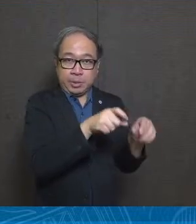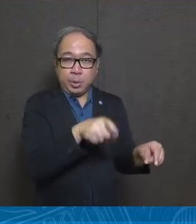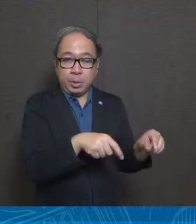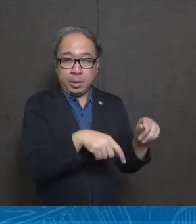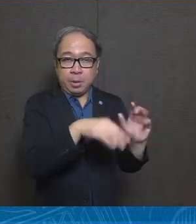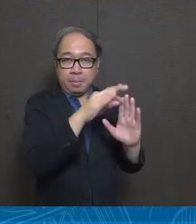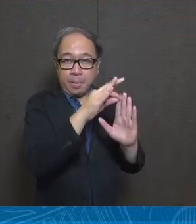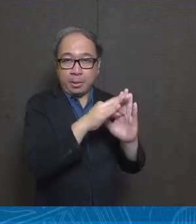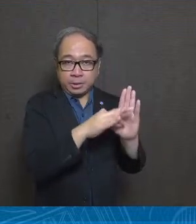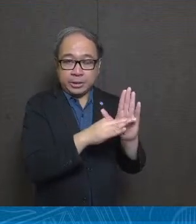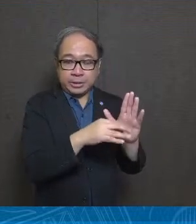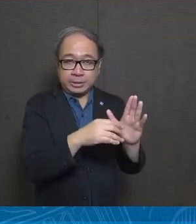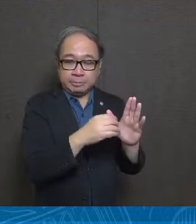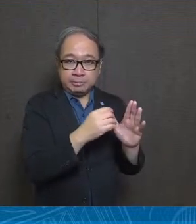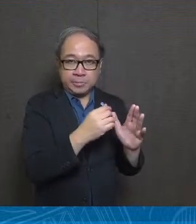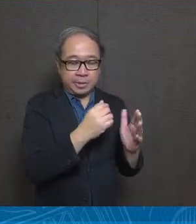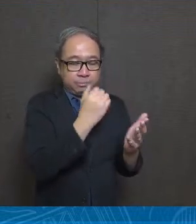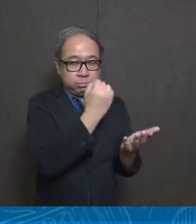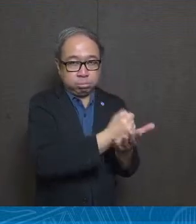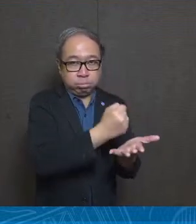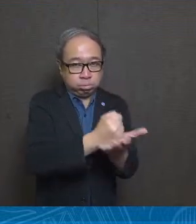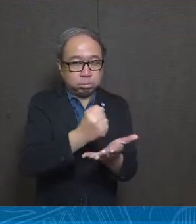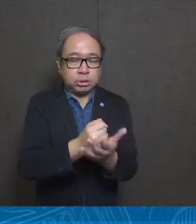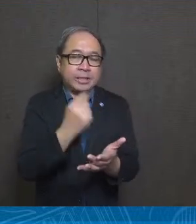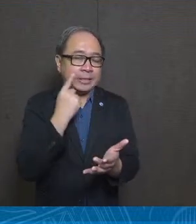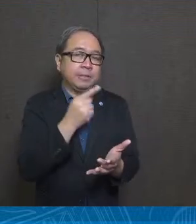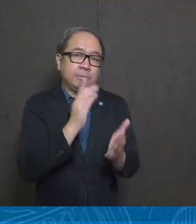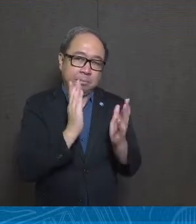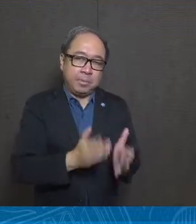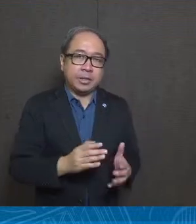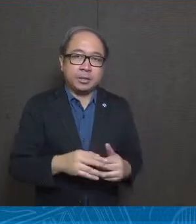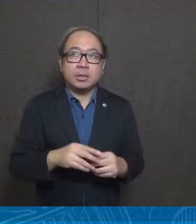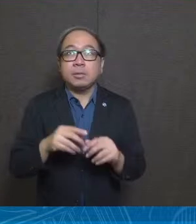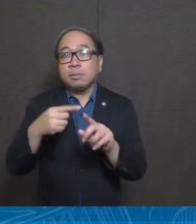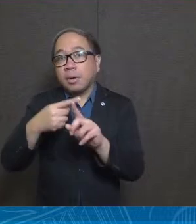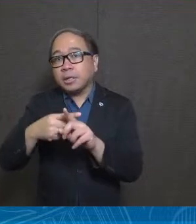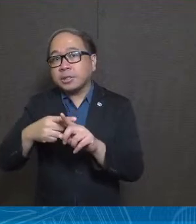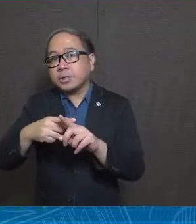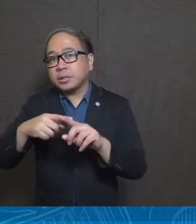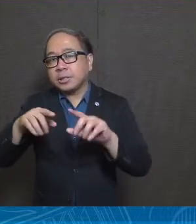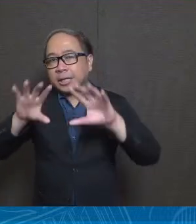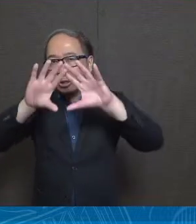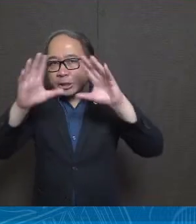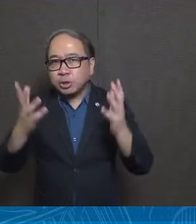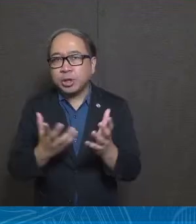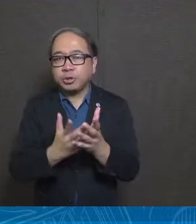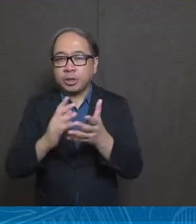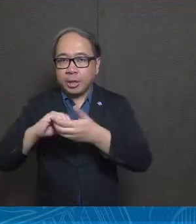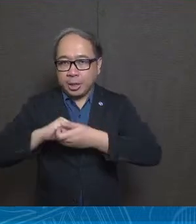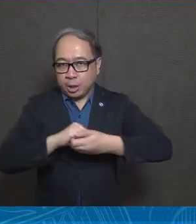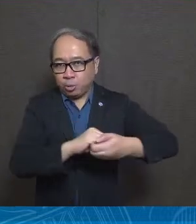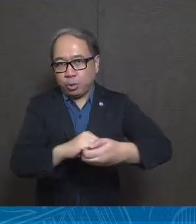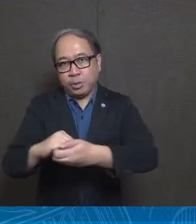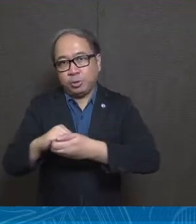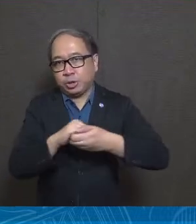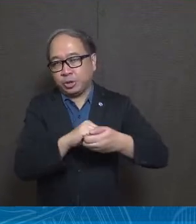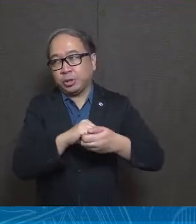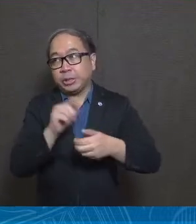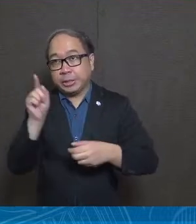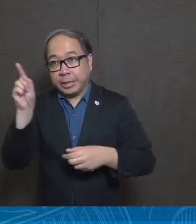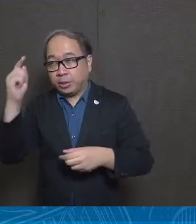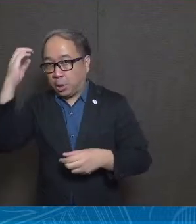these areas. And I think being very open for international collaboration, which is reciprocal from the government side, is very